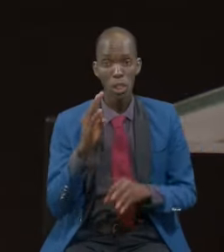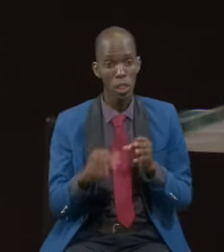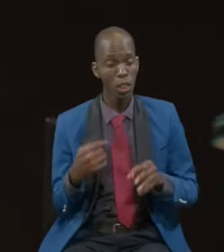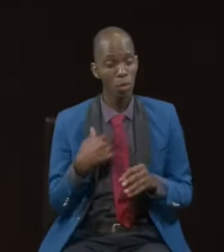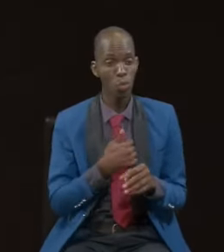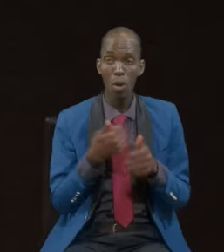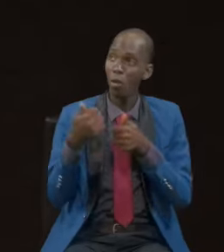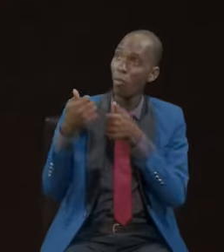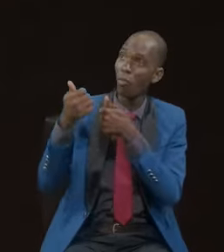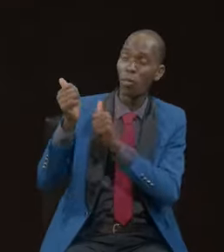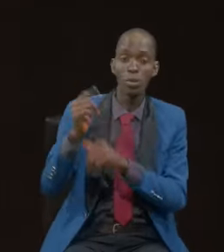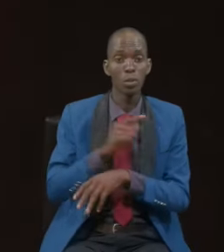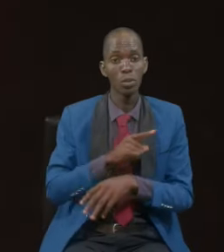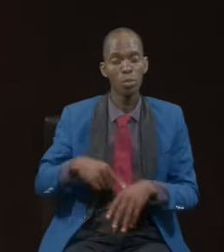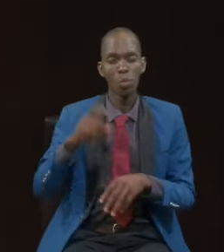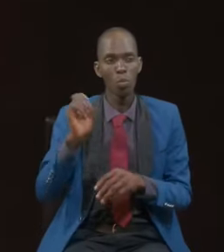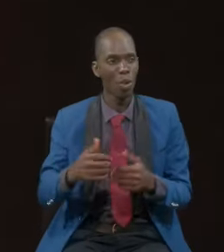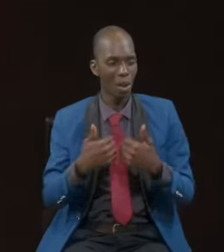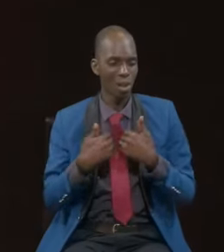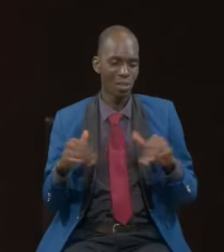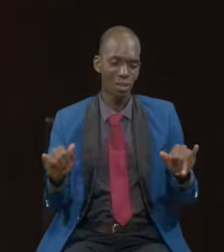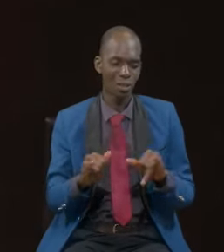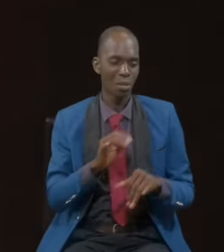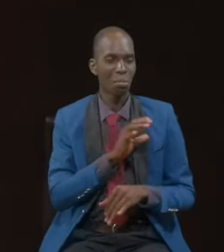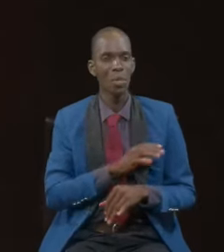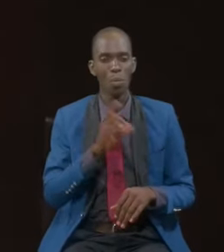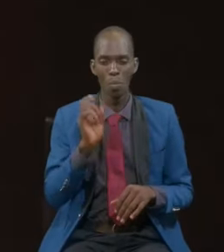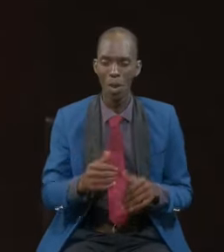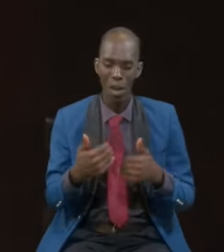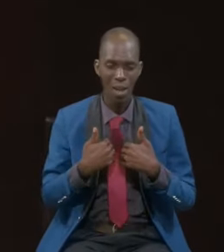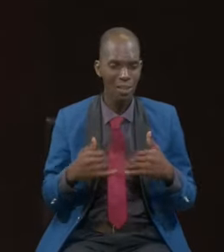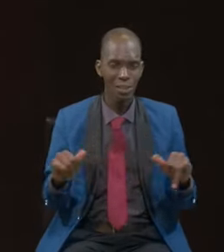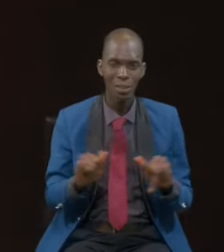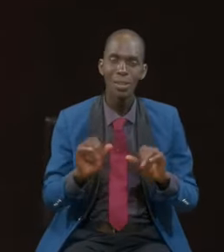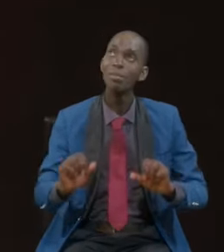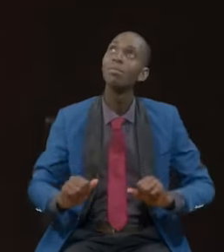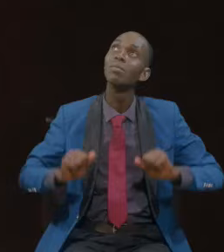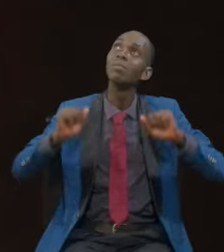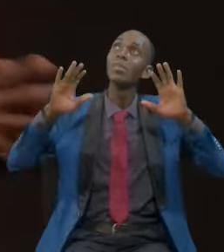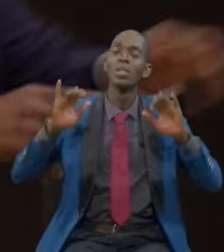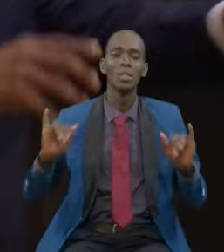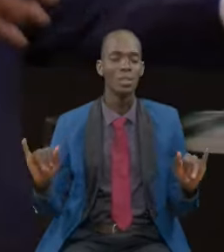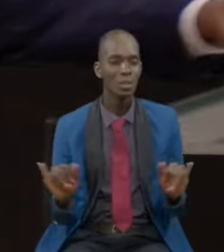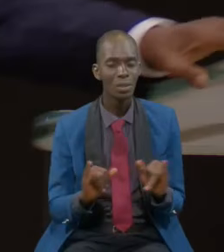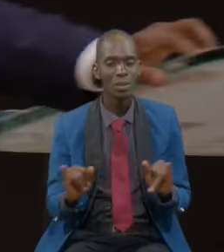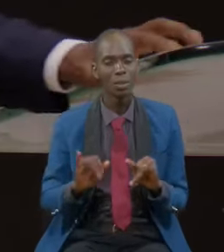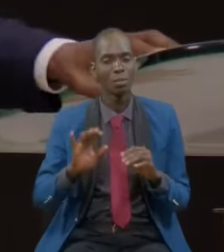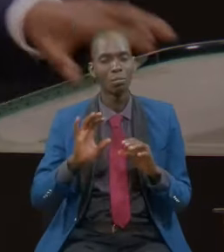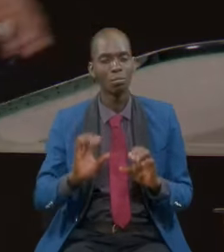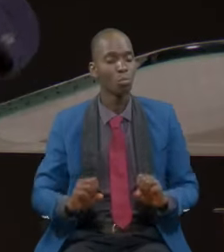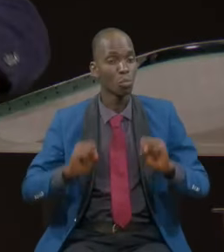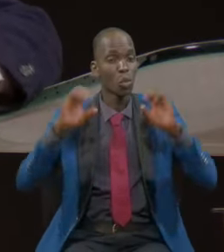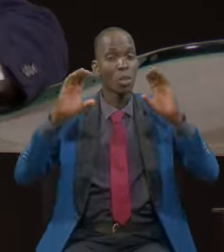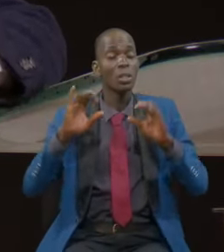to have that same character and that same consecration and that same commitment that